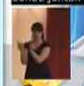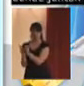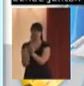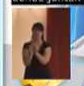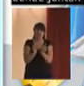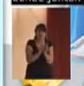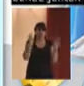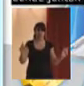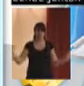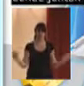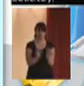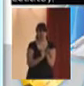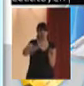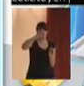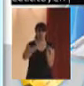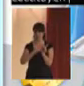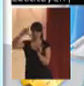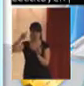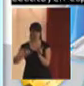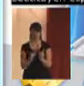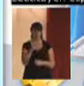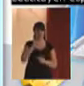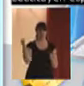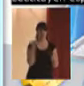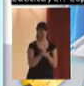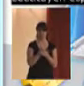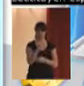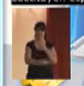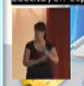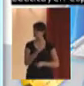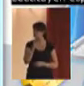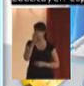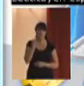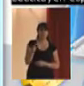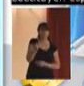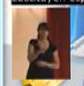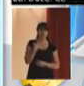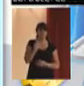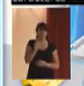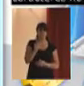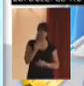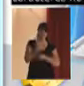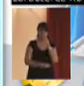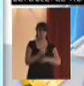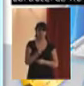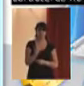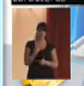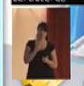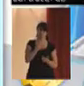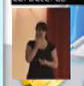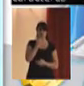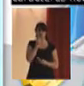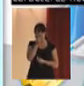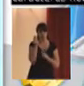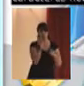unite different words together. They use different characters such as tabs, where just because one character is similar to the other is used in